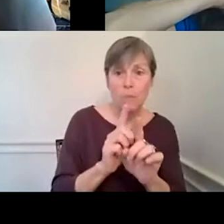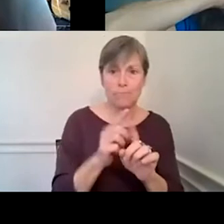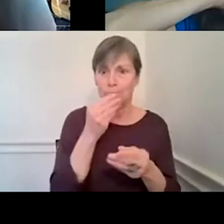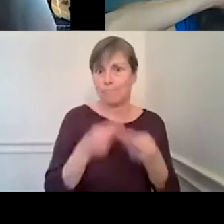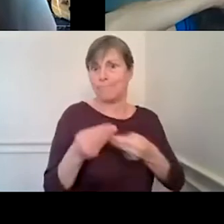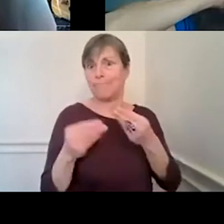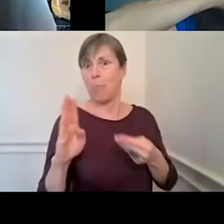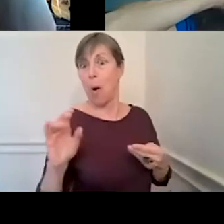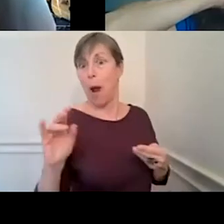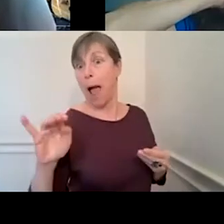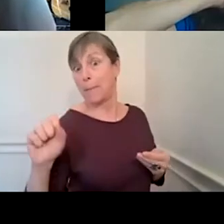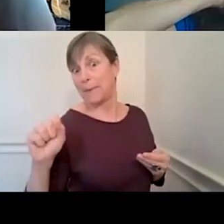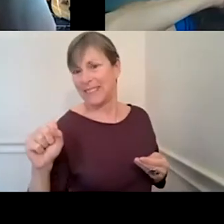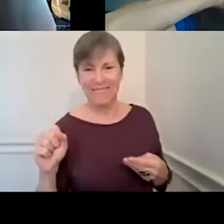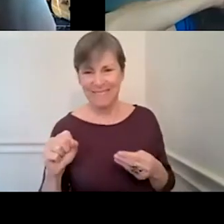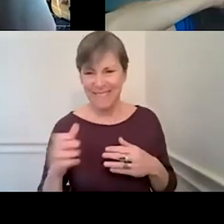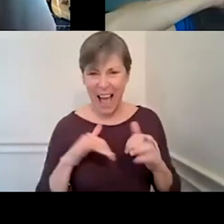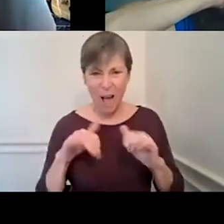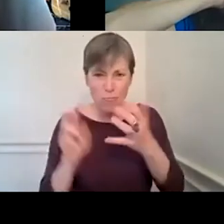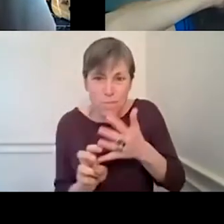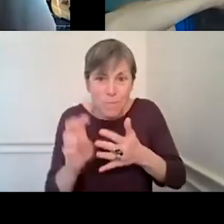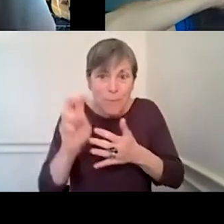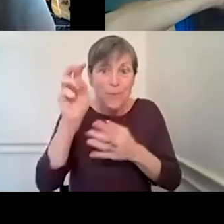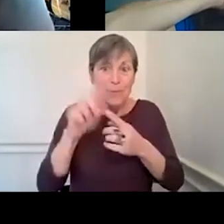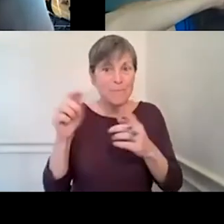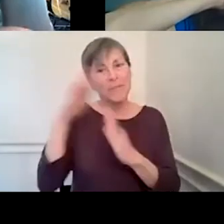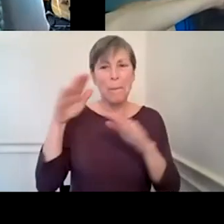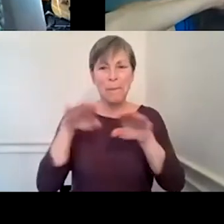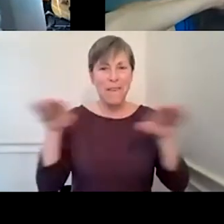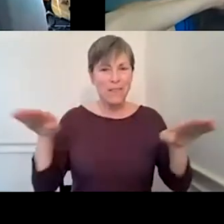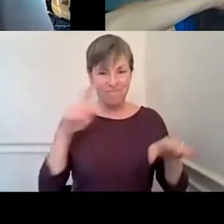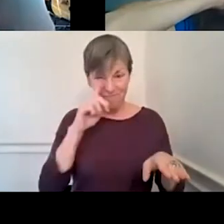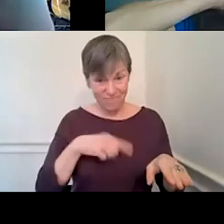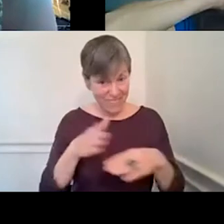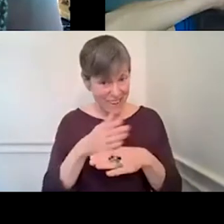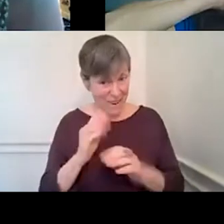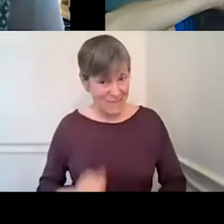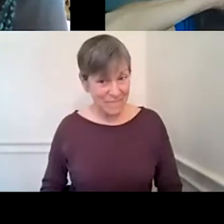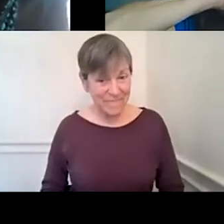it was that got you to this level, we'd appreciate you sharing some.